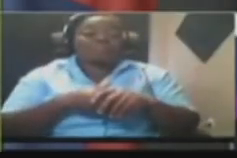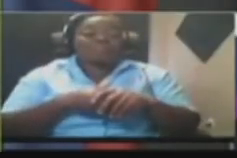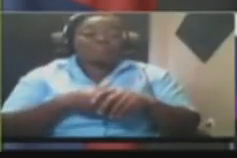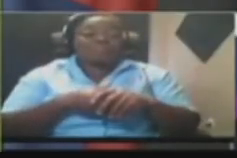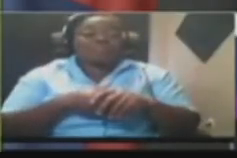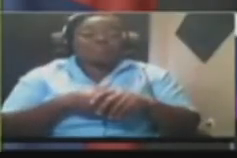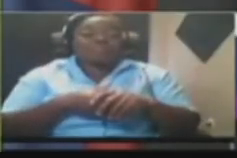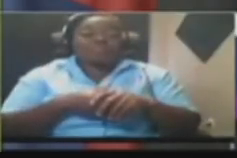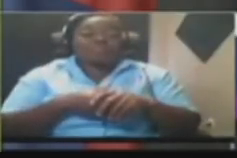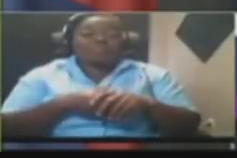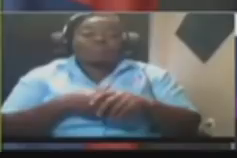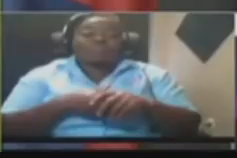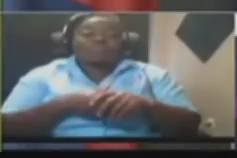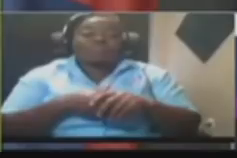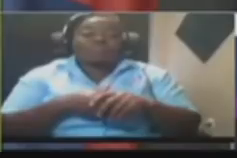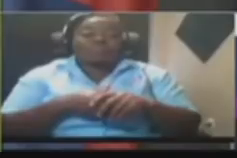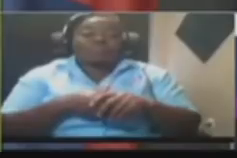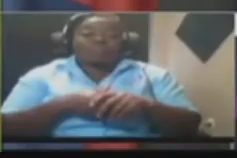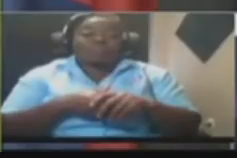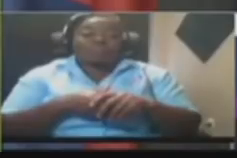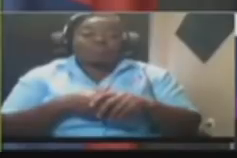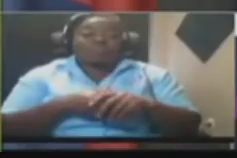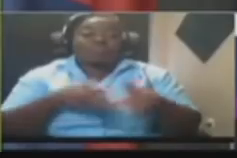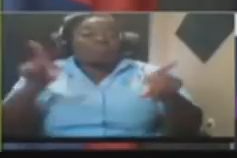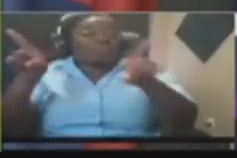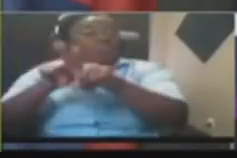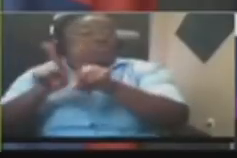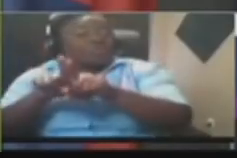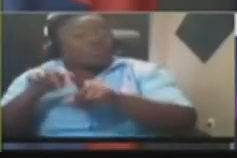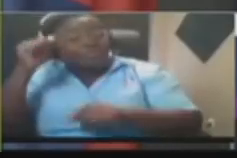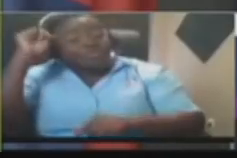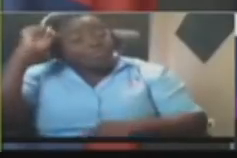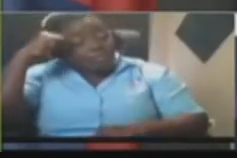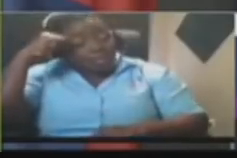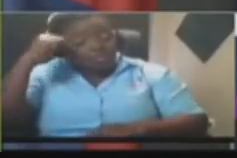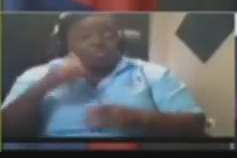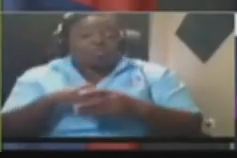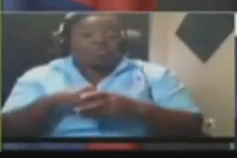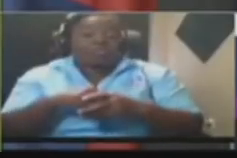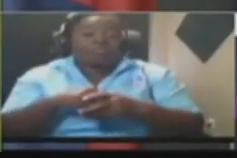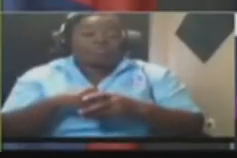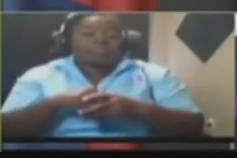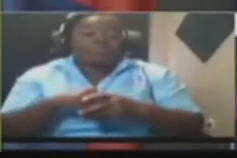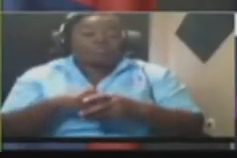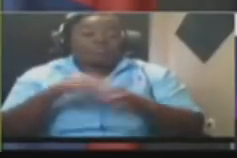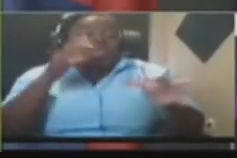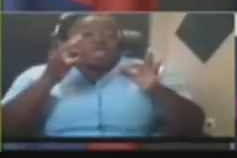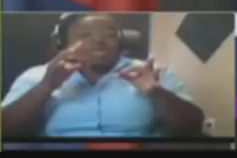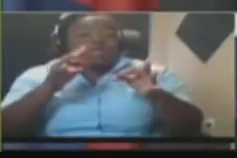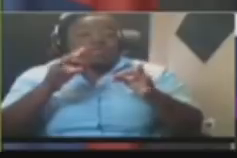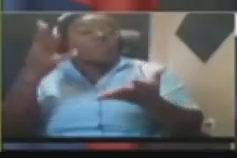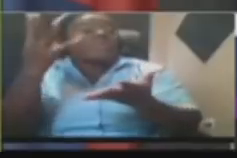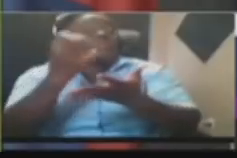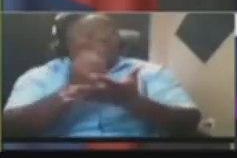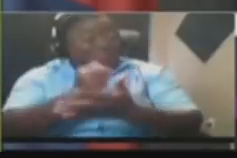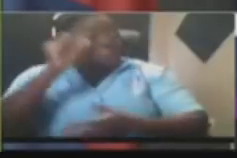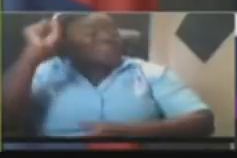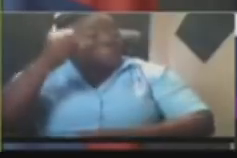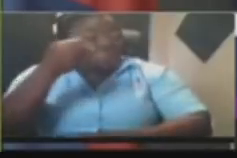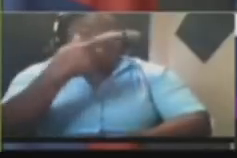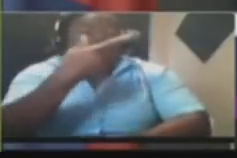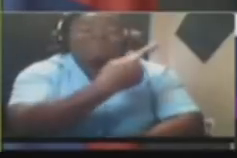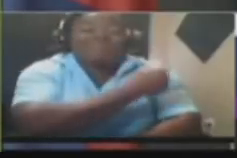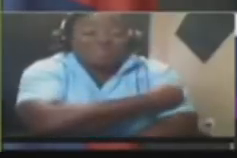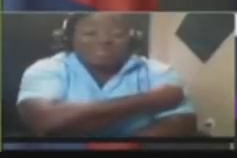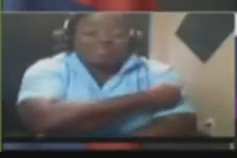mind. And we have to bear in mind that if we are vaccinated, it is